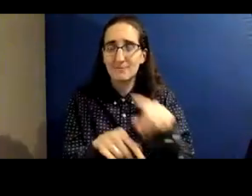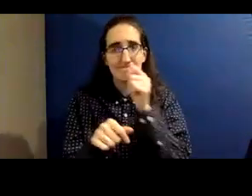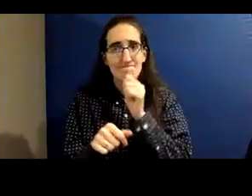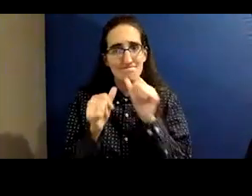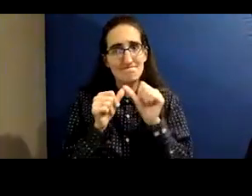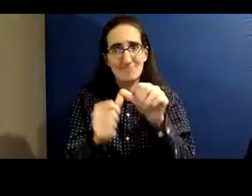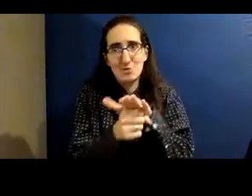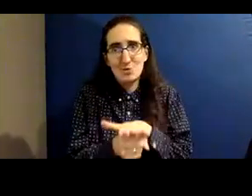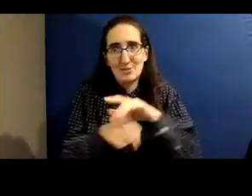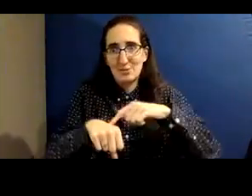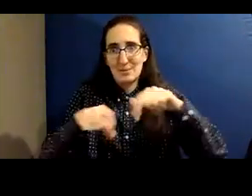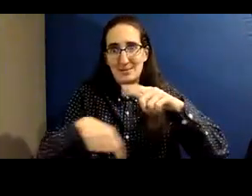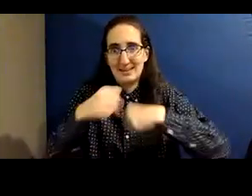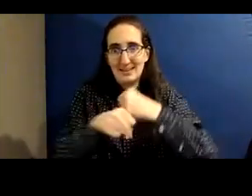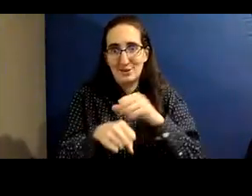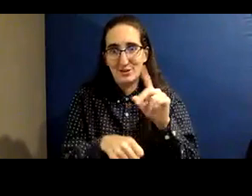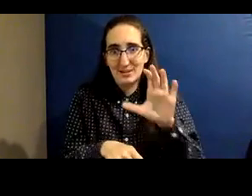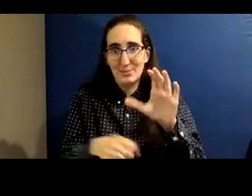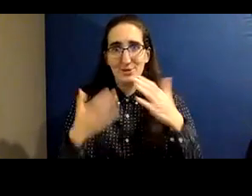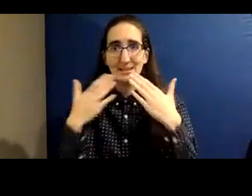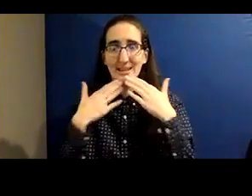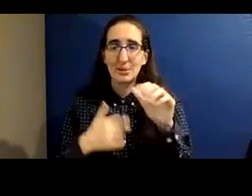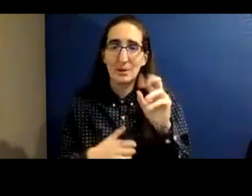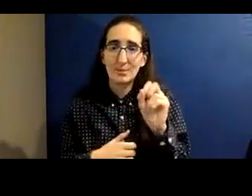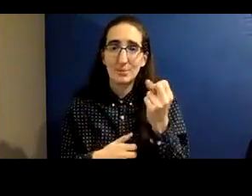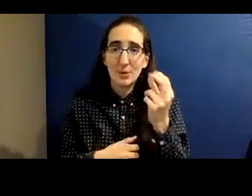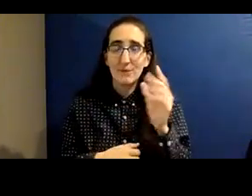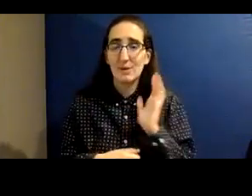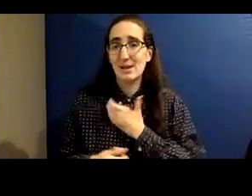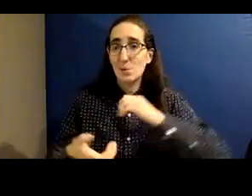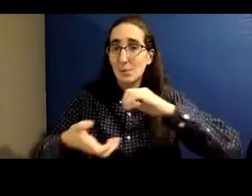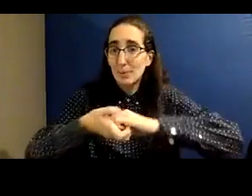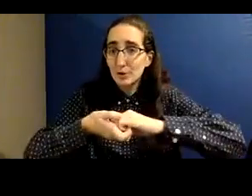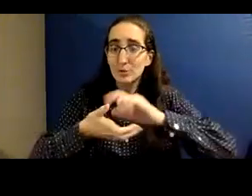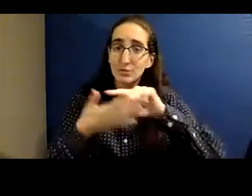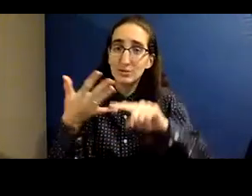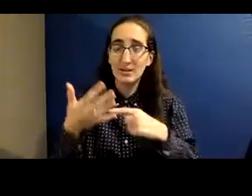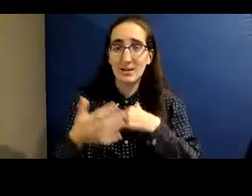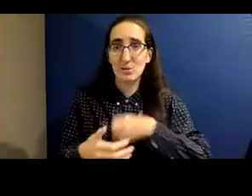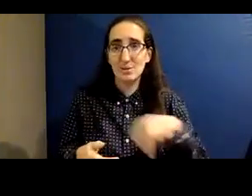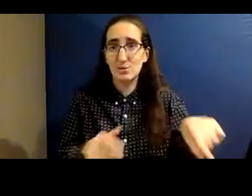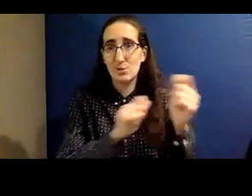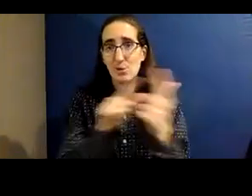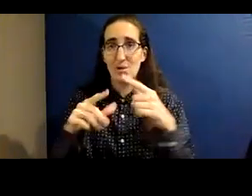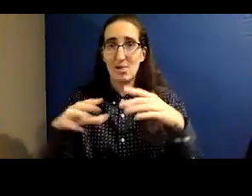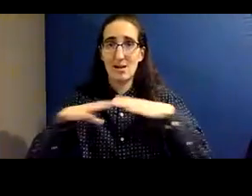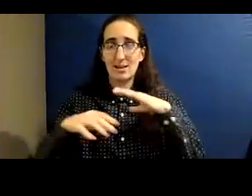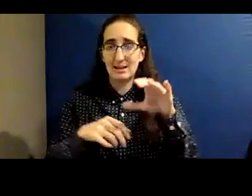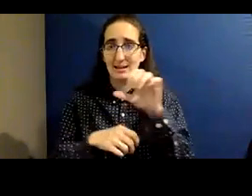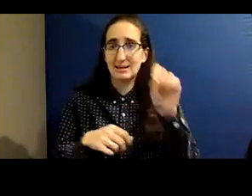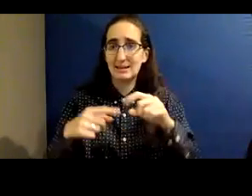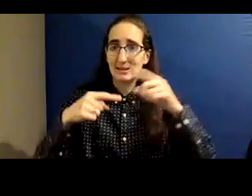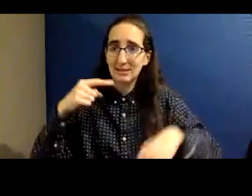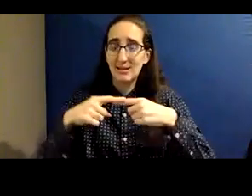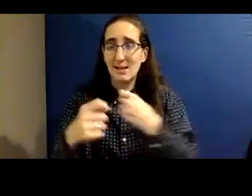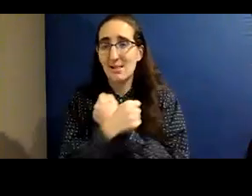this stressful time of year. Thank you to Adams 12 and our partners. And I wish you all a holiday season that's full of